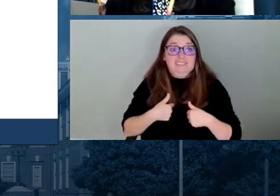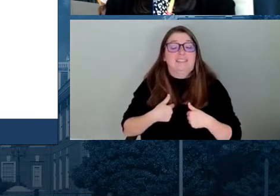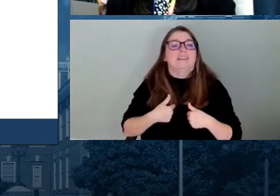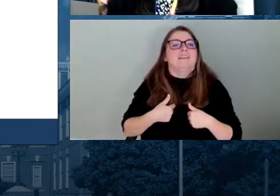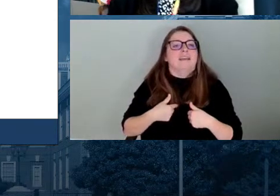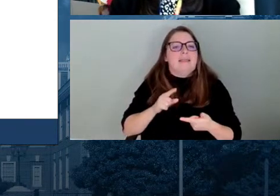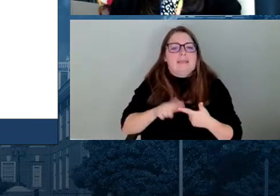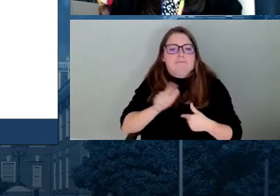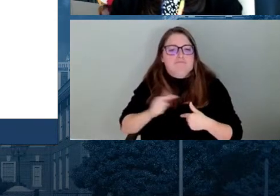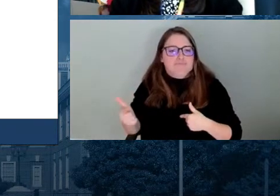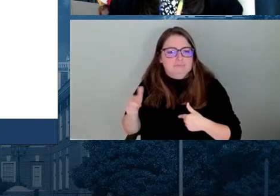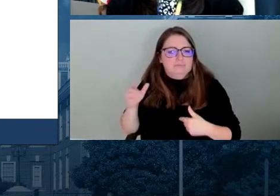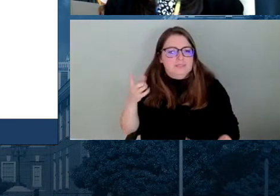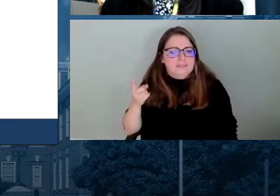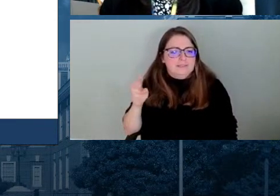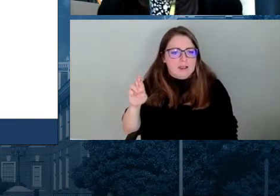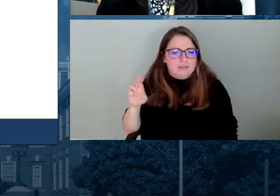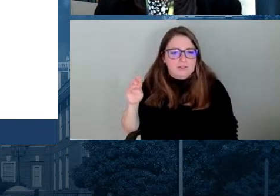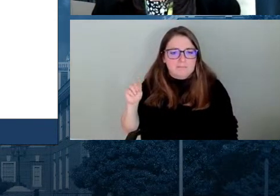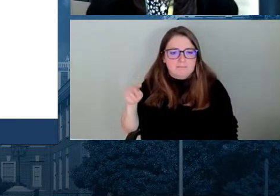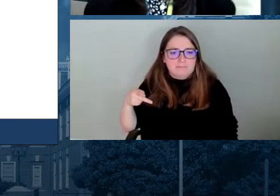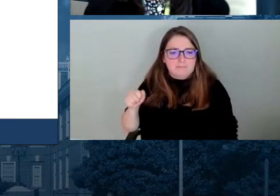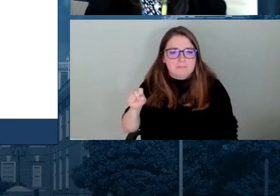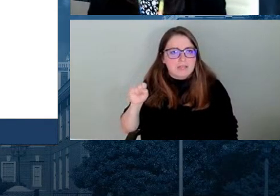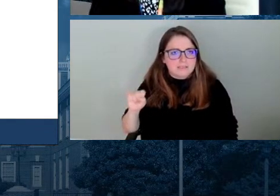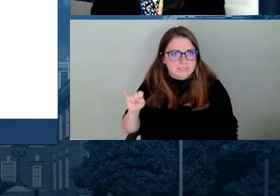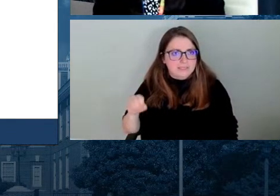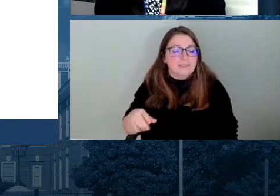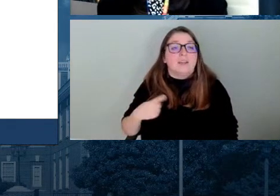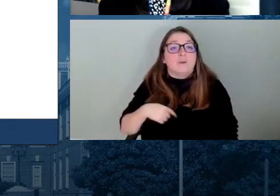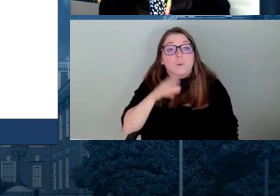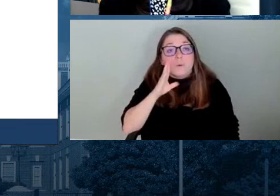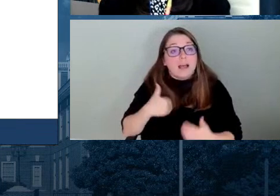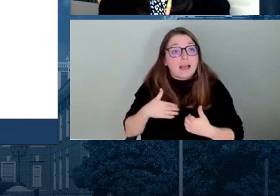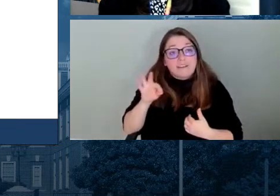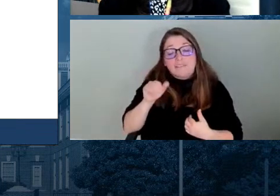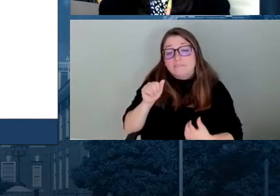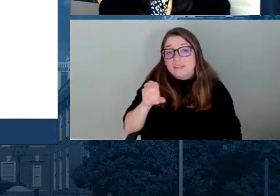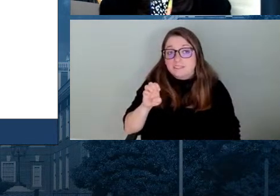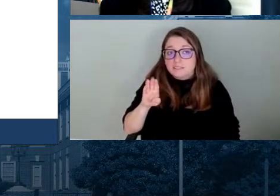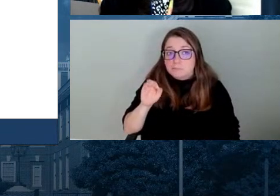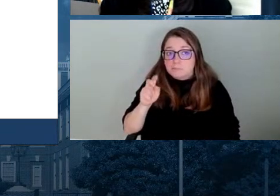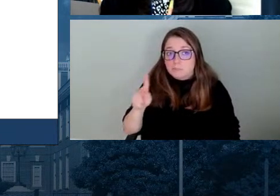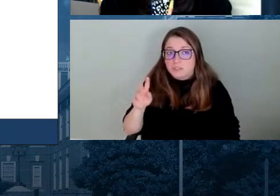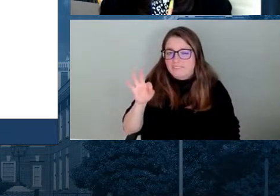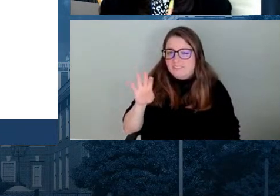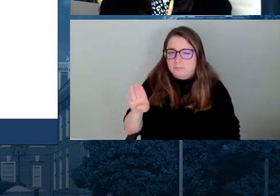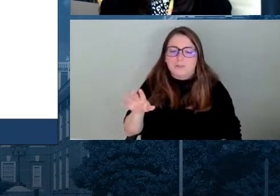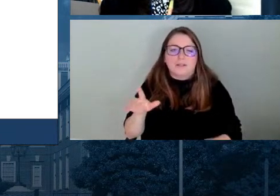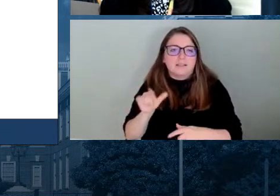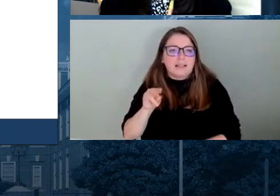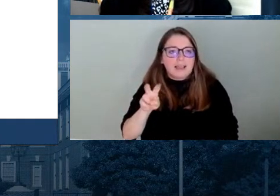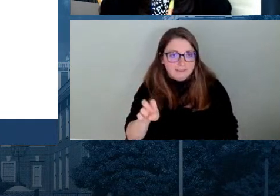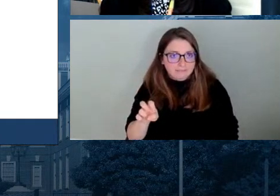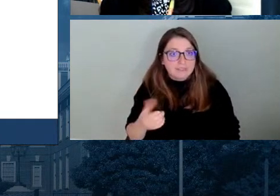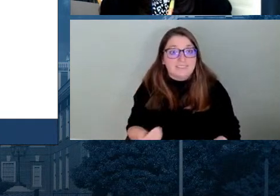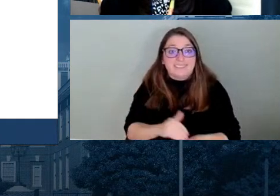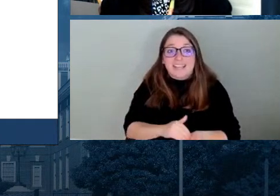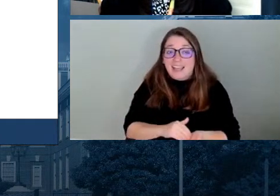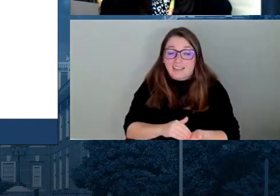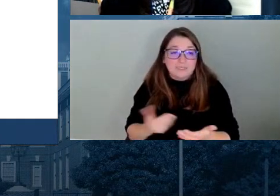Posse, we are having a Facebook Live that will be on the DHSS Facebook page. Again, just another opportunity for a dialogue